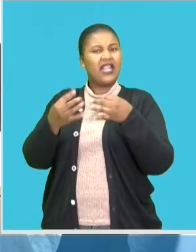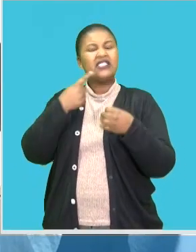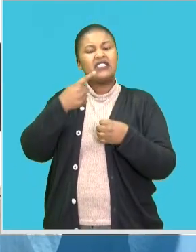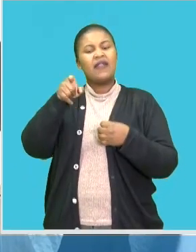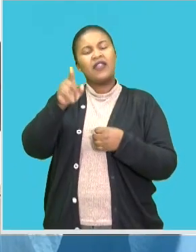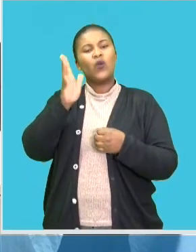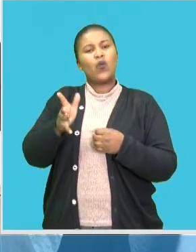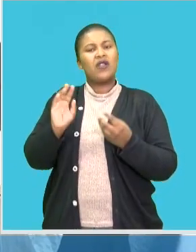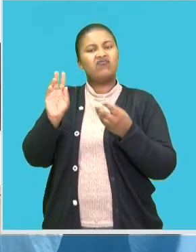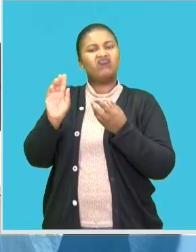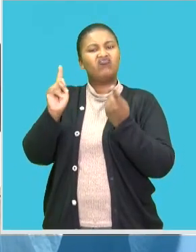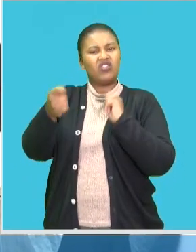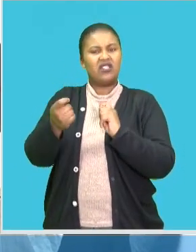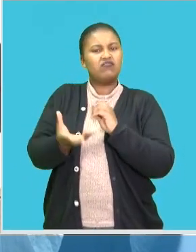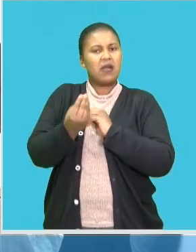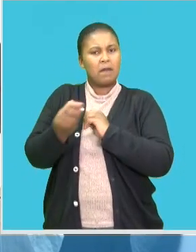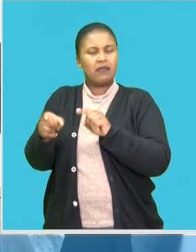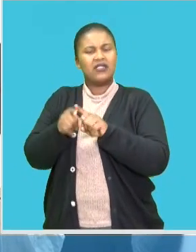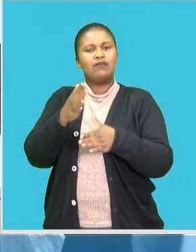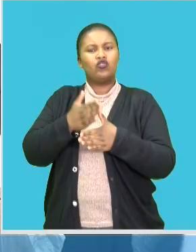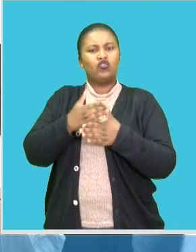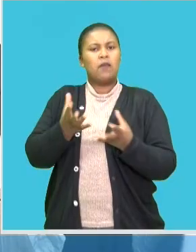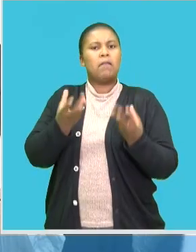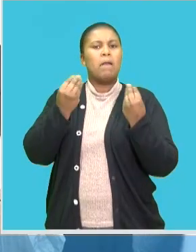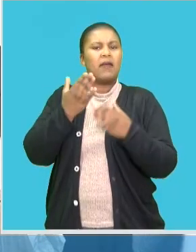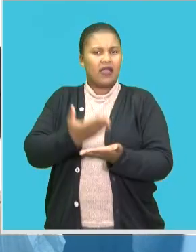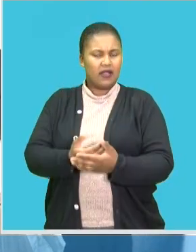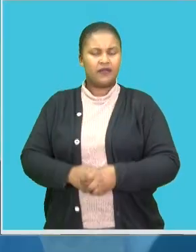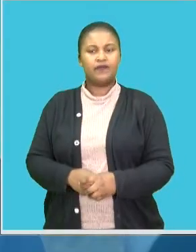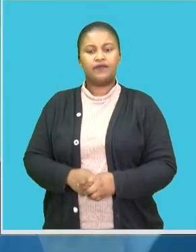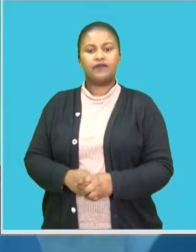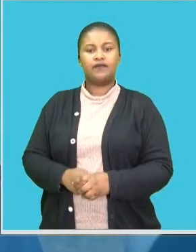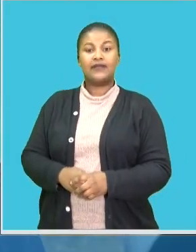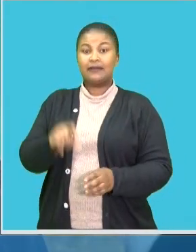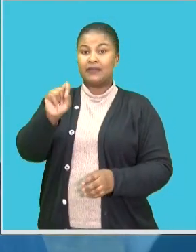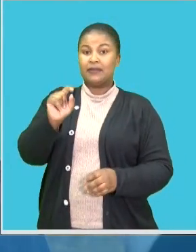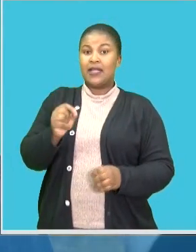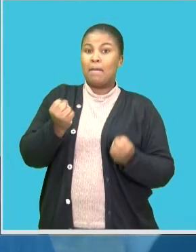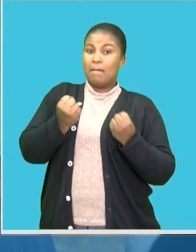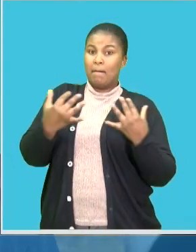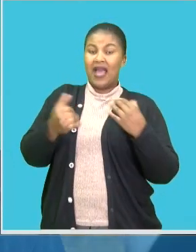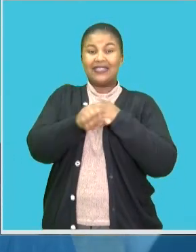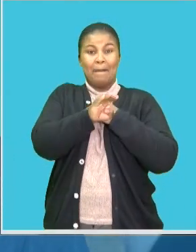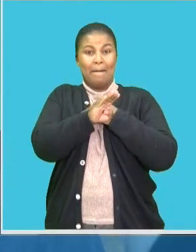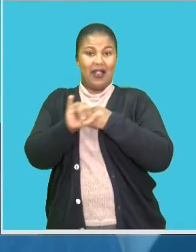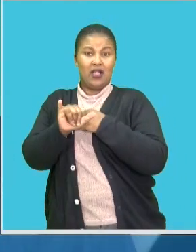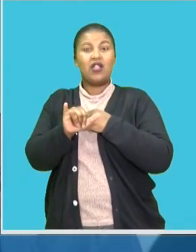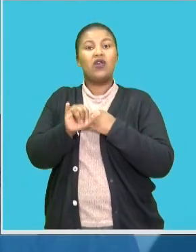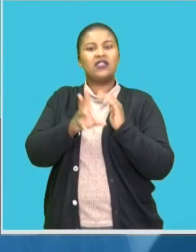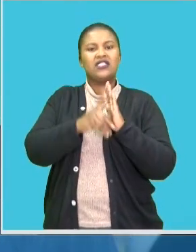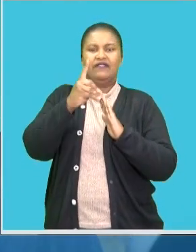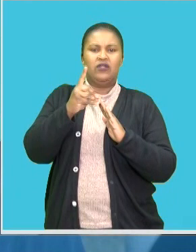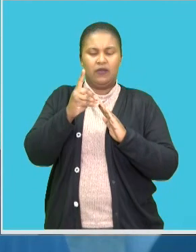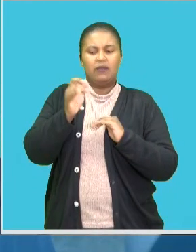utshintsho ze lidale namathuba emisebenzi. It's a multi-billion development that will be here, mixed-use